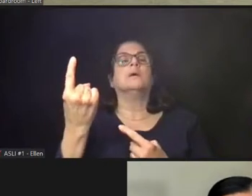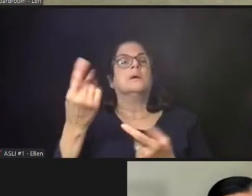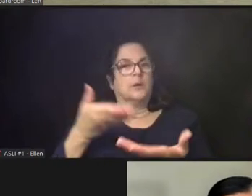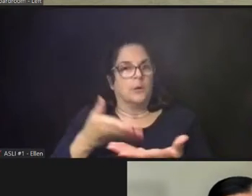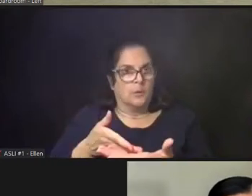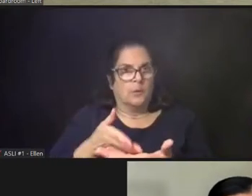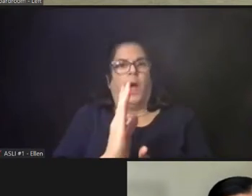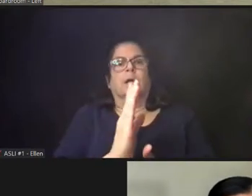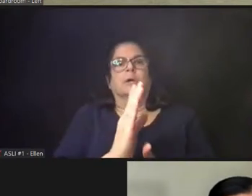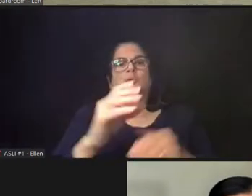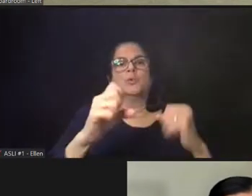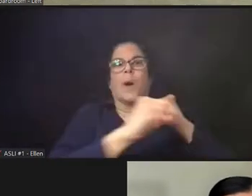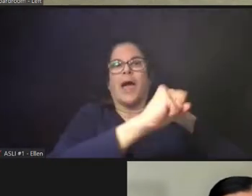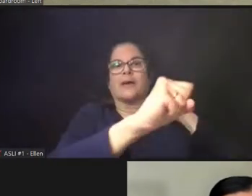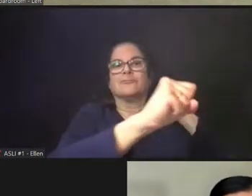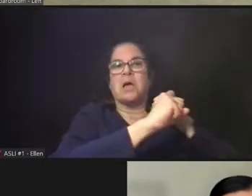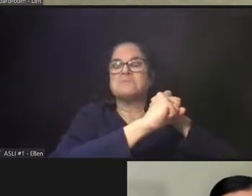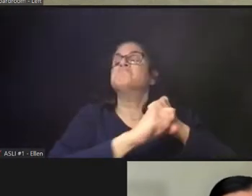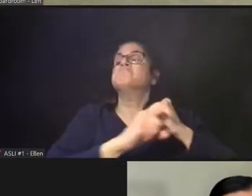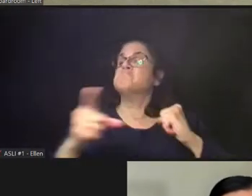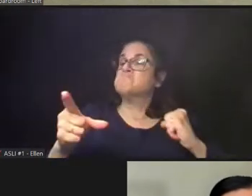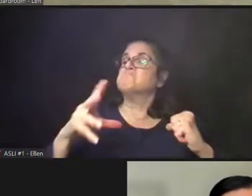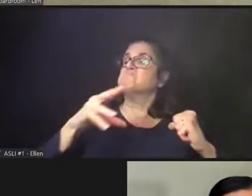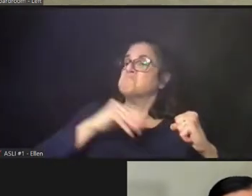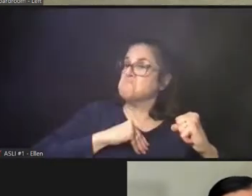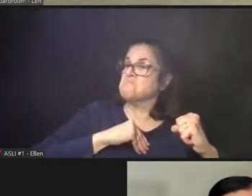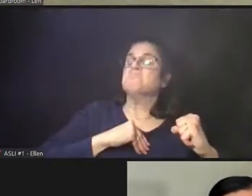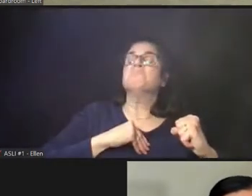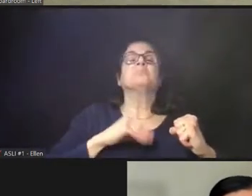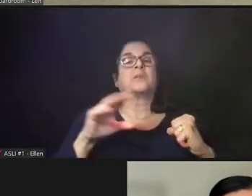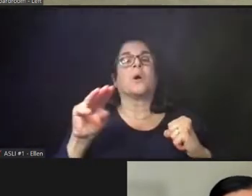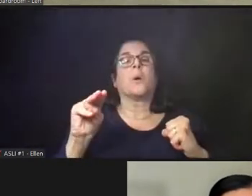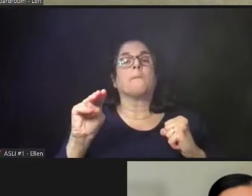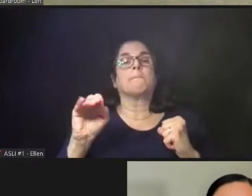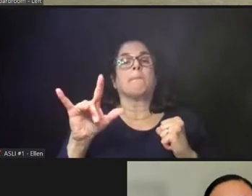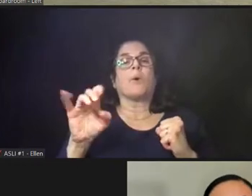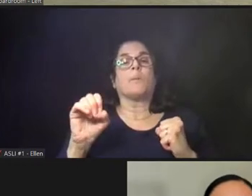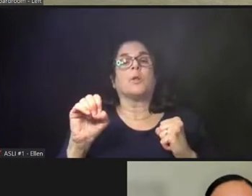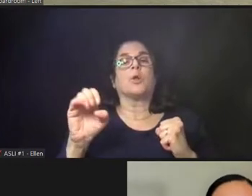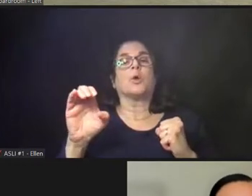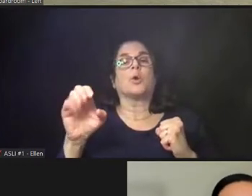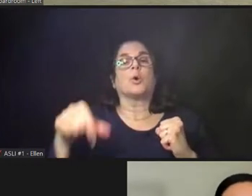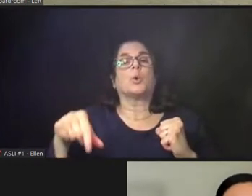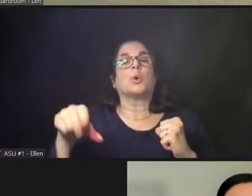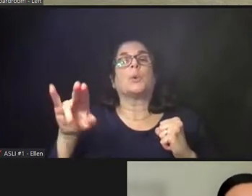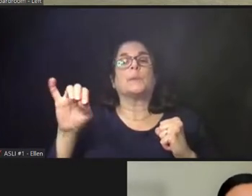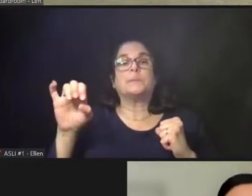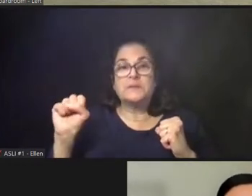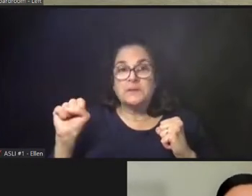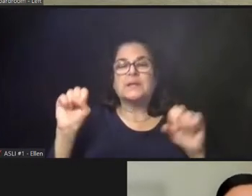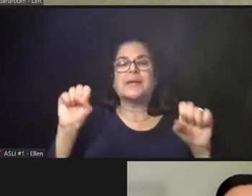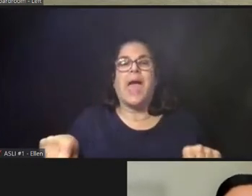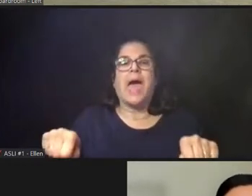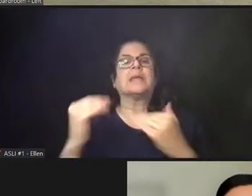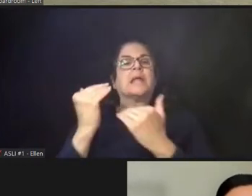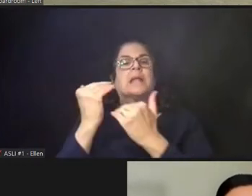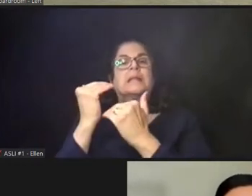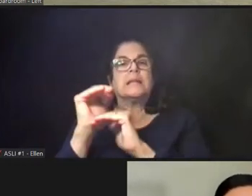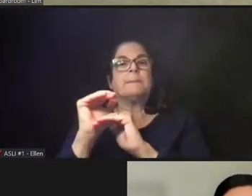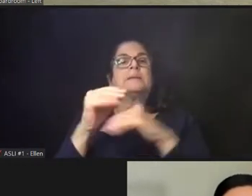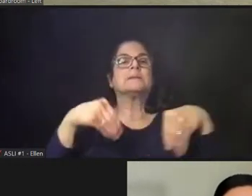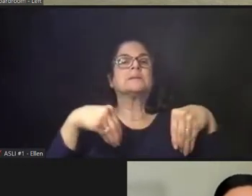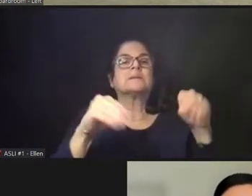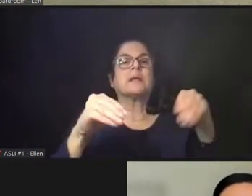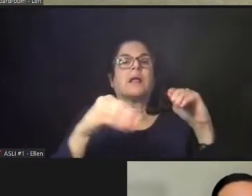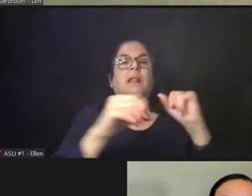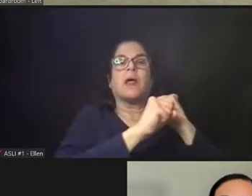amendment agreement between Mobile Cubes and CTA that grants Mobile Cubes this limited right to sell advertising in CTA stations